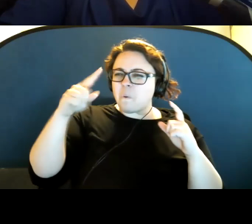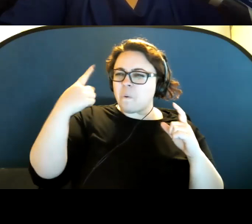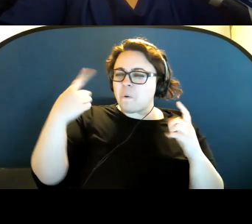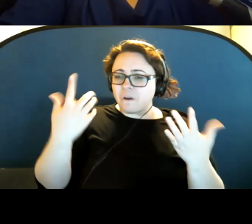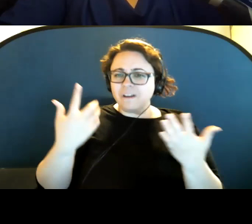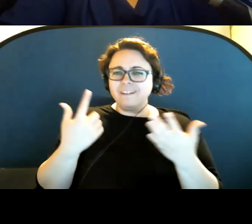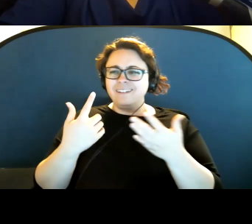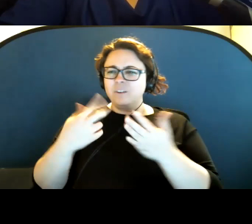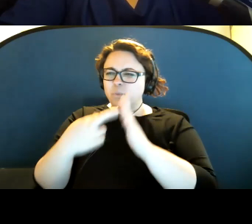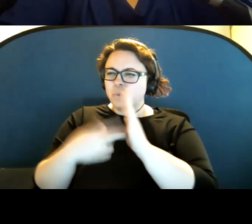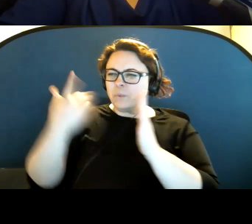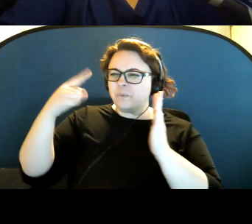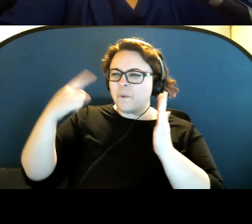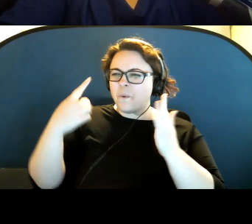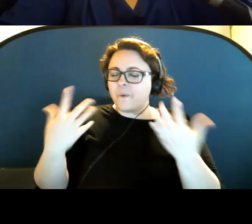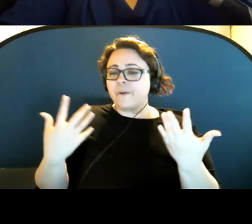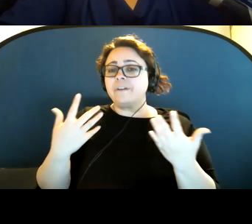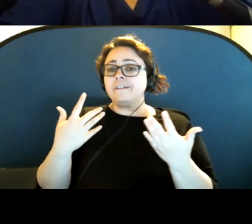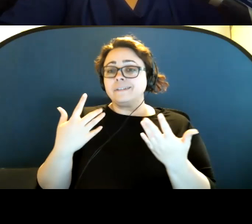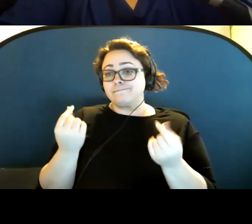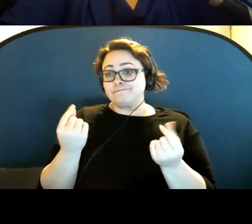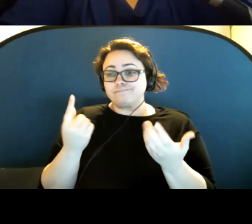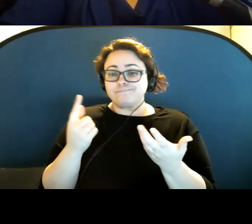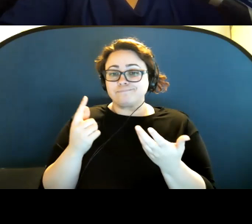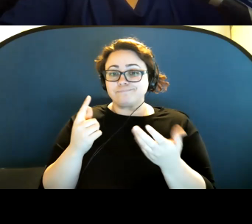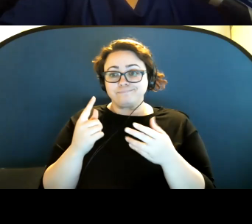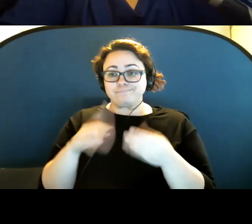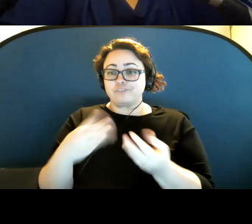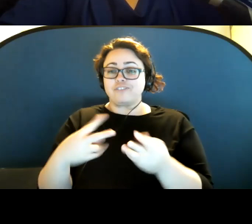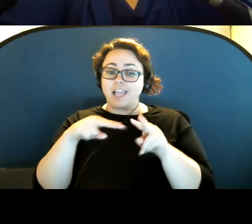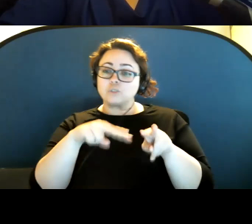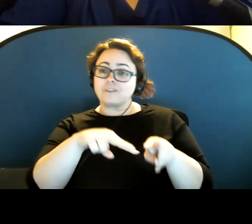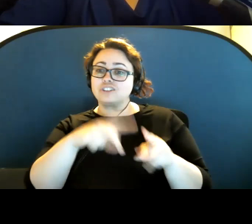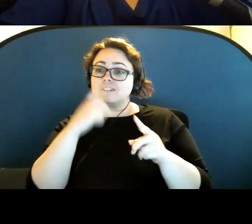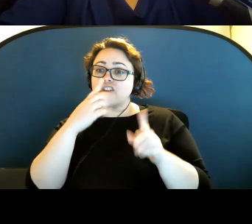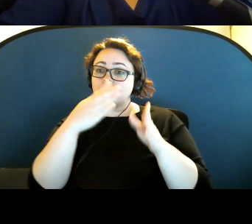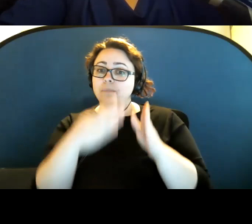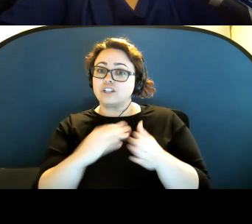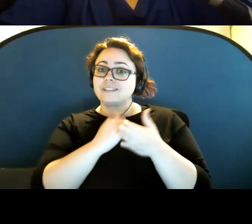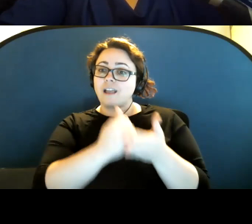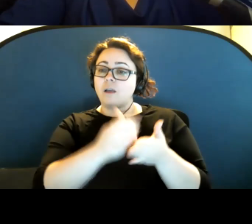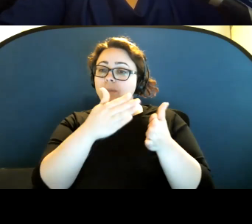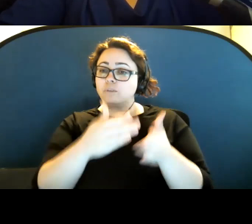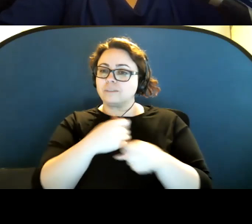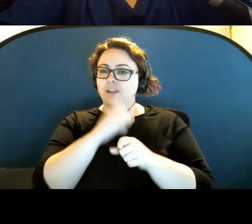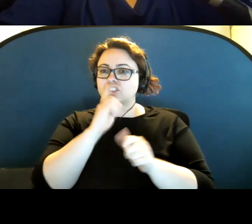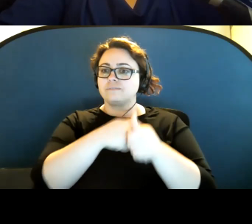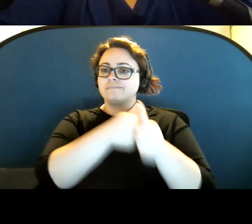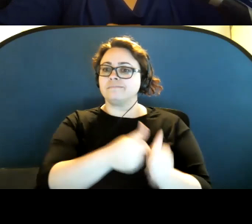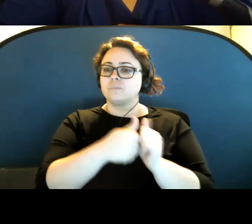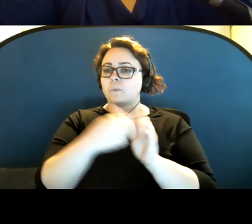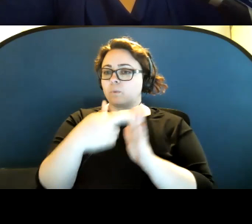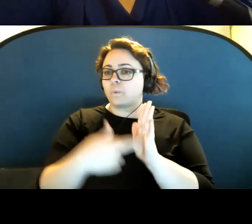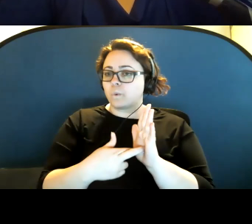need to provide the supervision required, to help the person comply. A lot of people